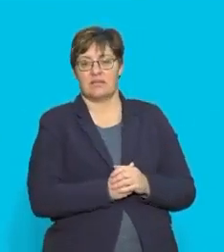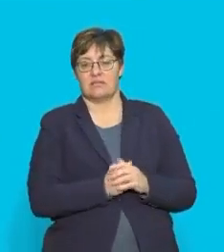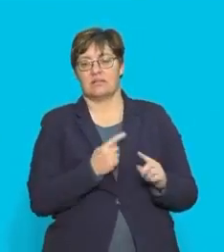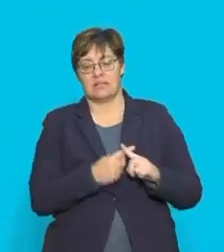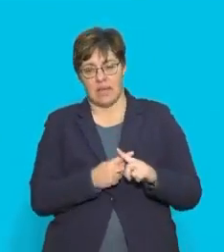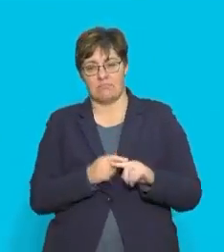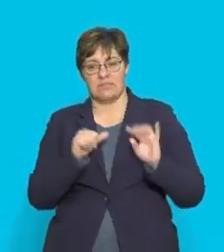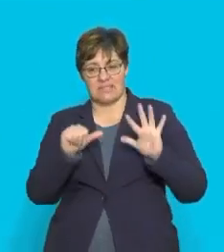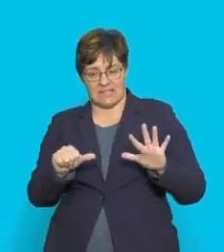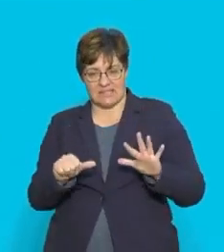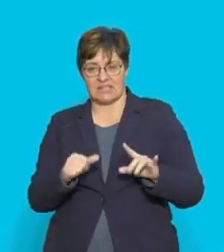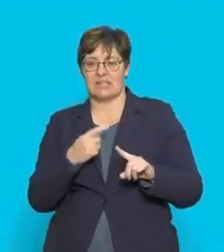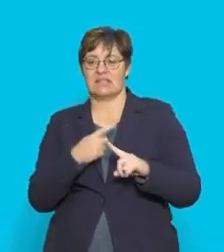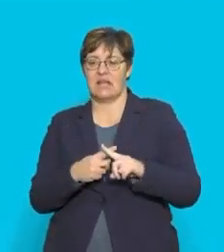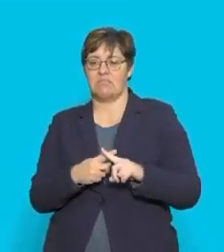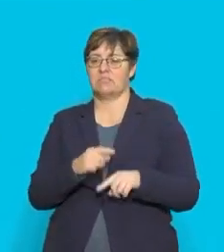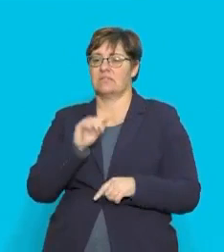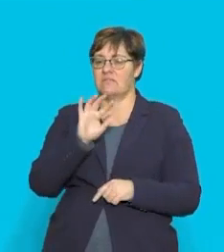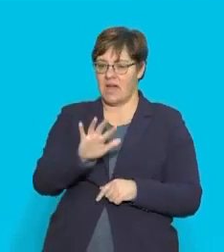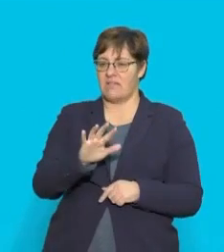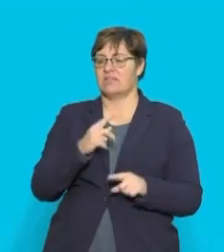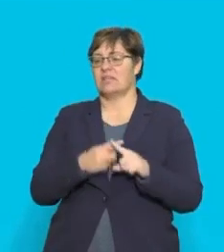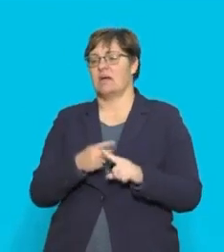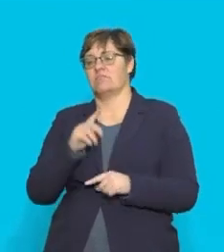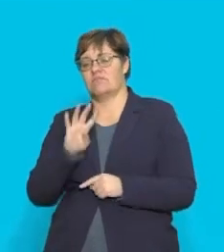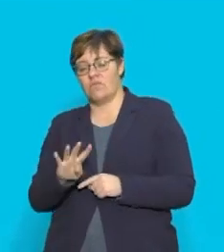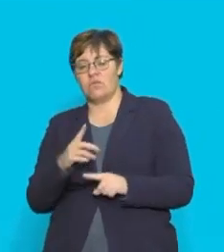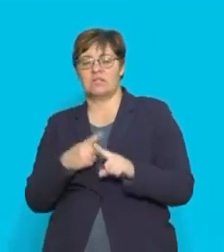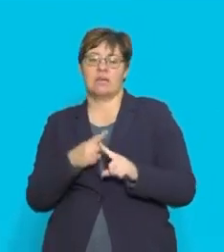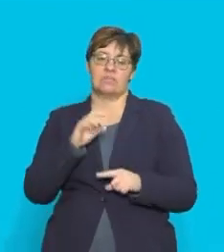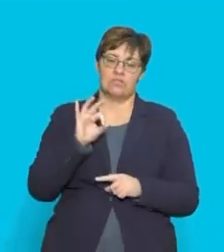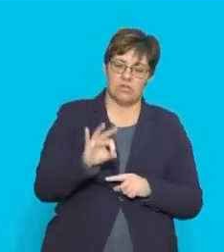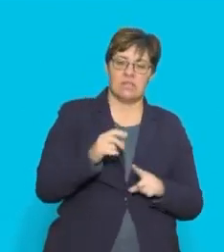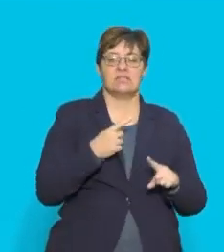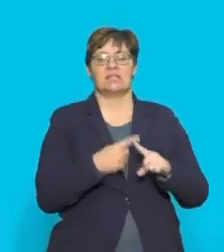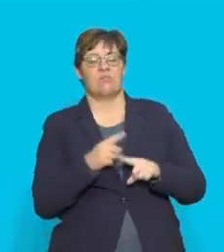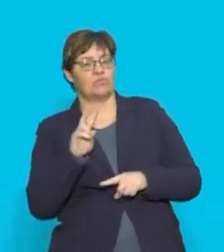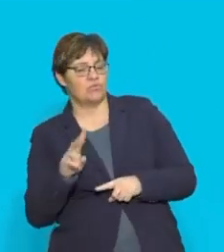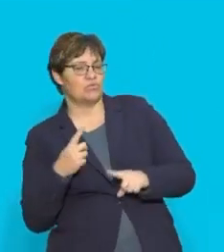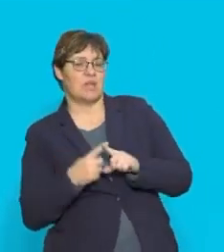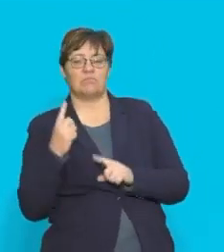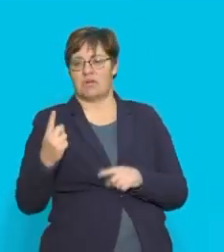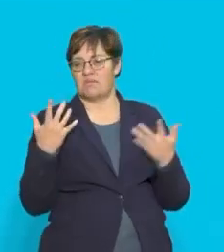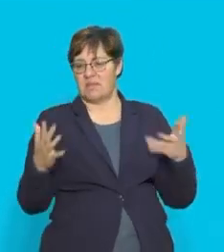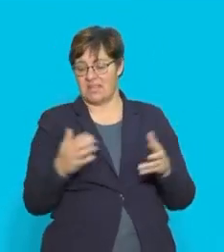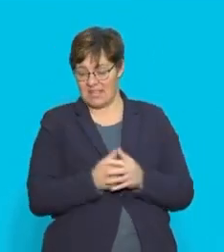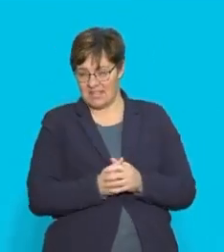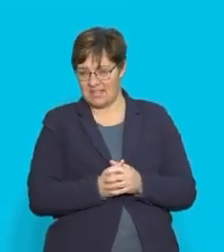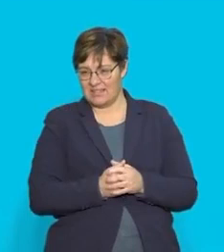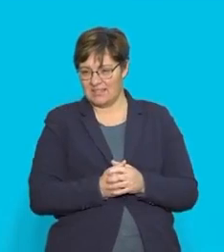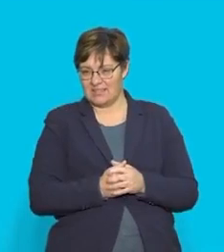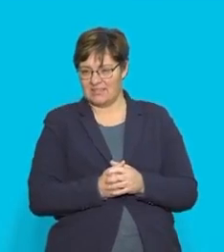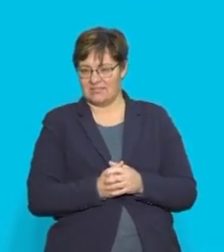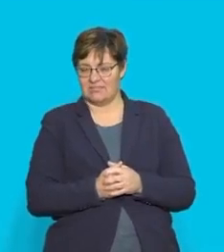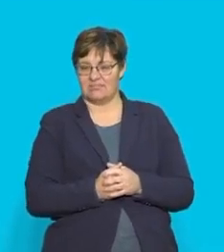6 times 5 times 4 times 3 times 2 times 1. And you can put that on